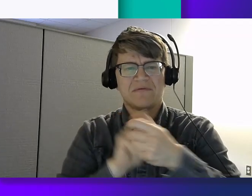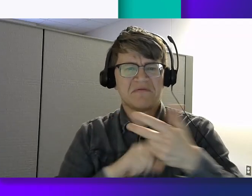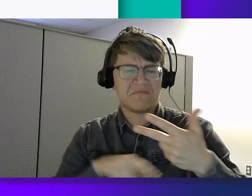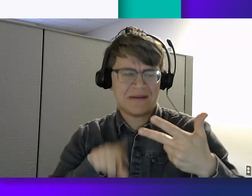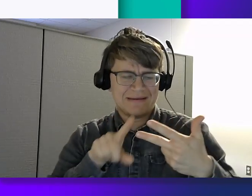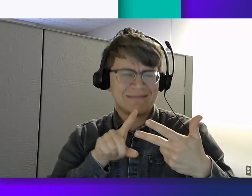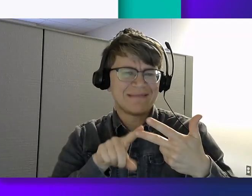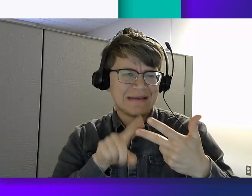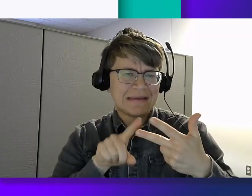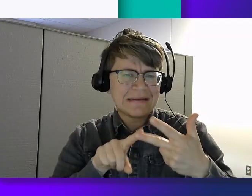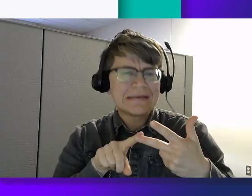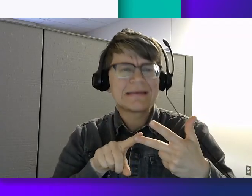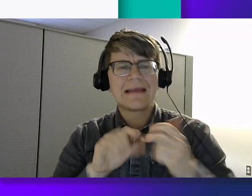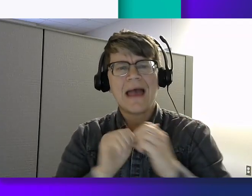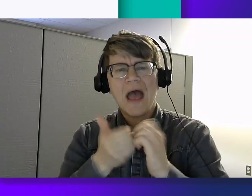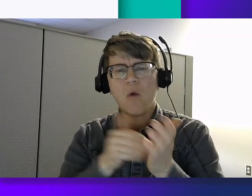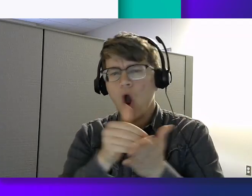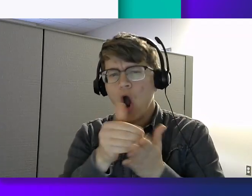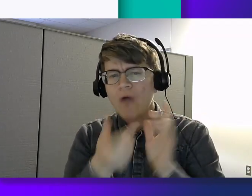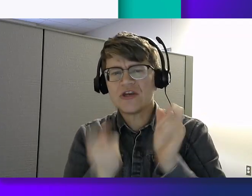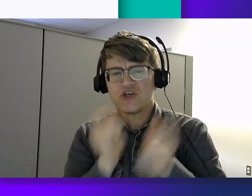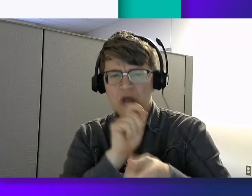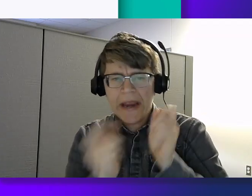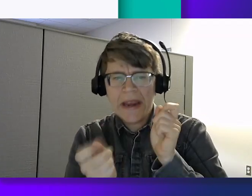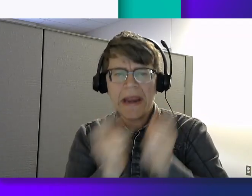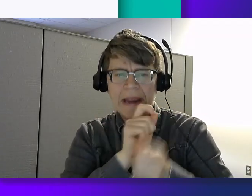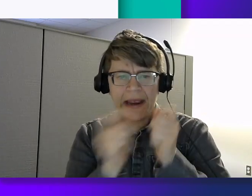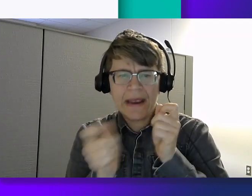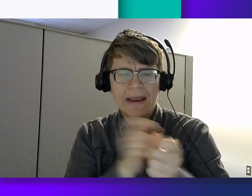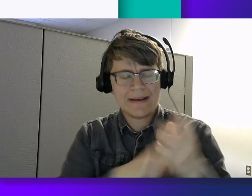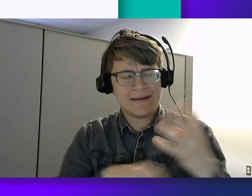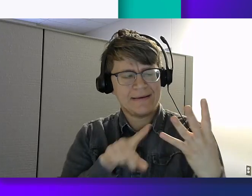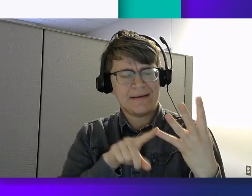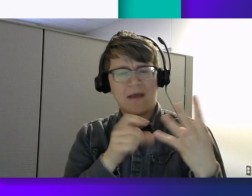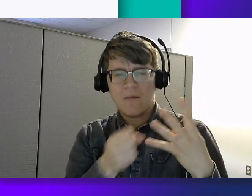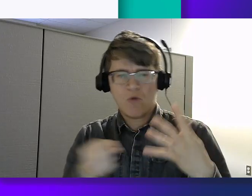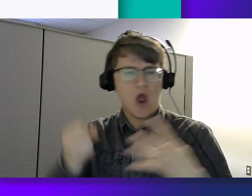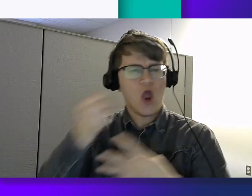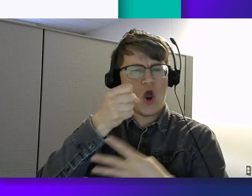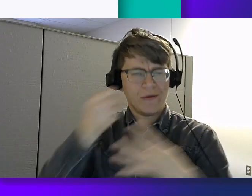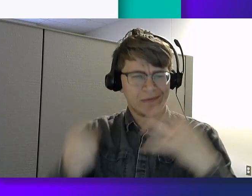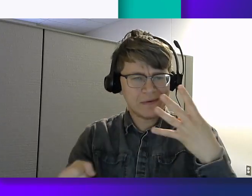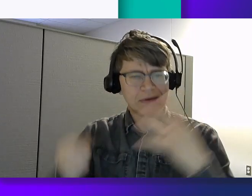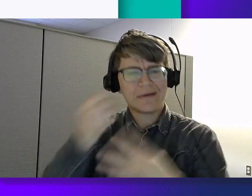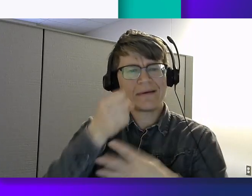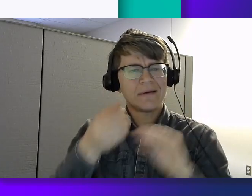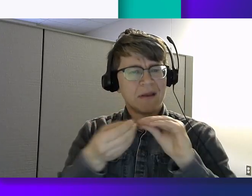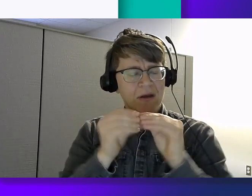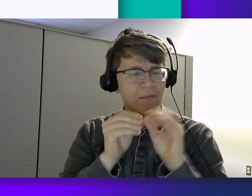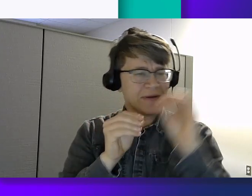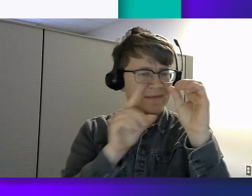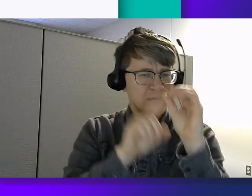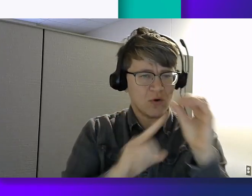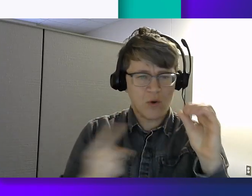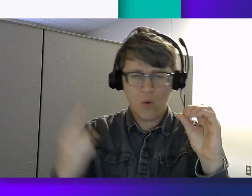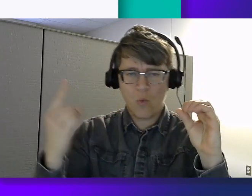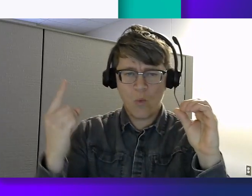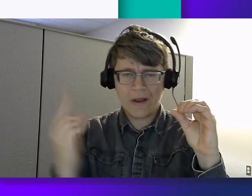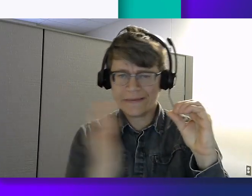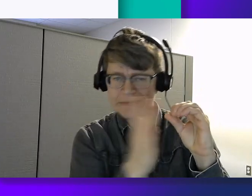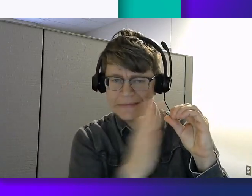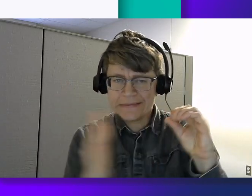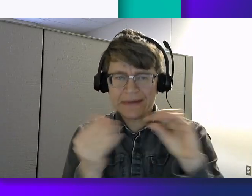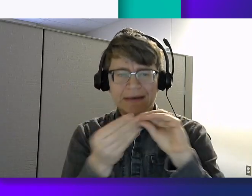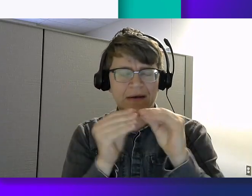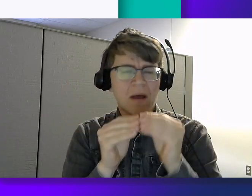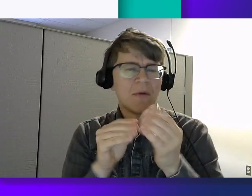monthly, weekly, daily, hourly, or always. And page priority is a number between 0 and 1, which indicates the level of priority